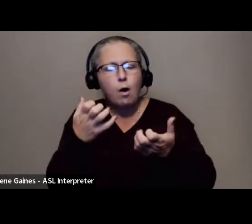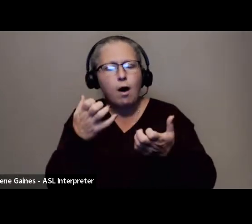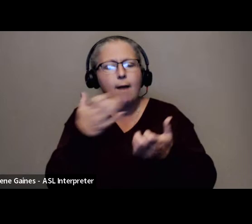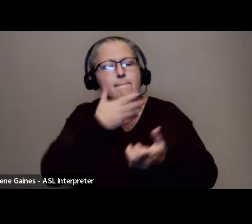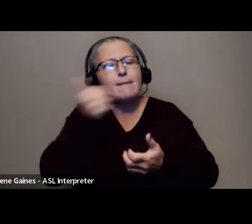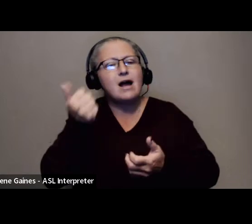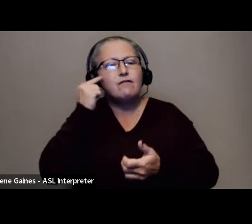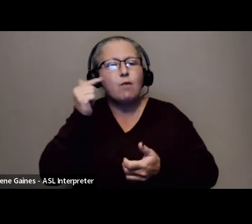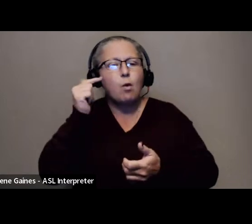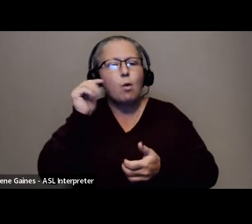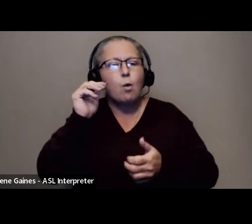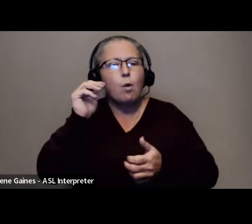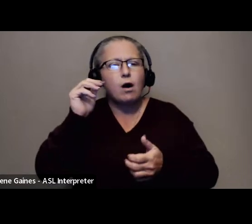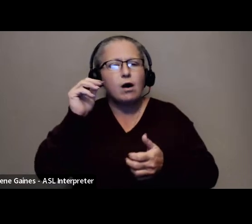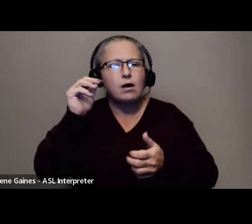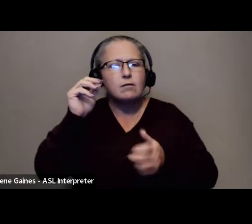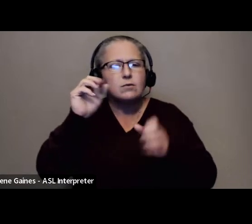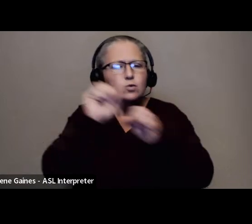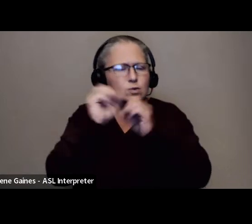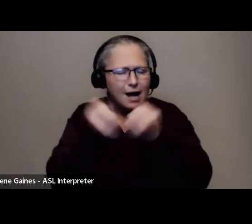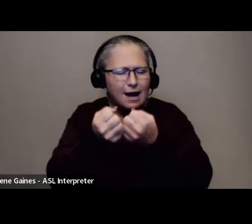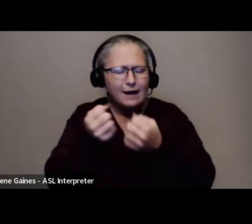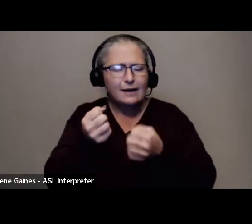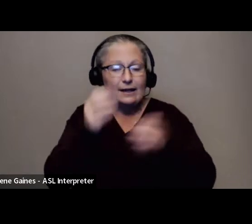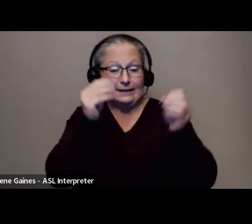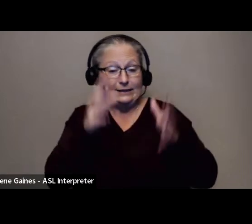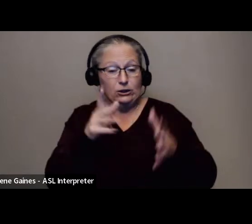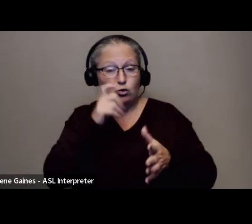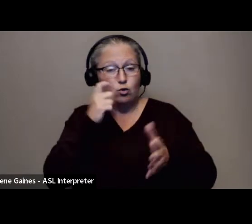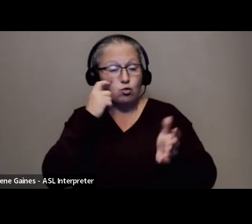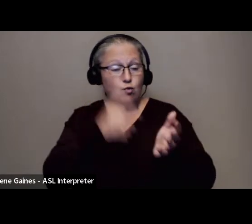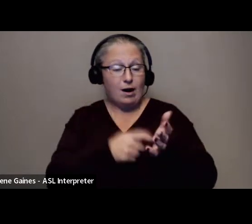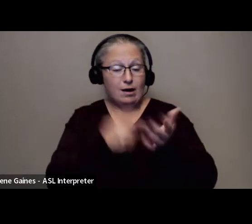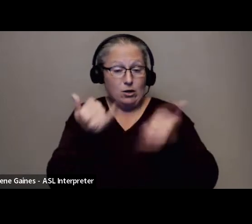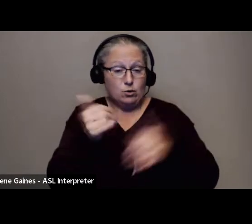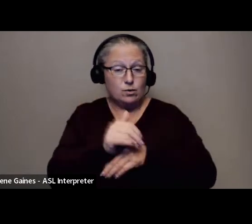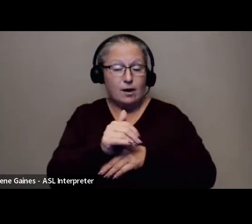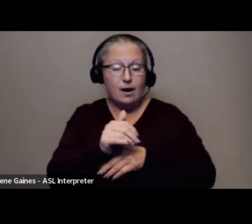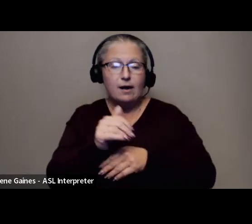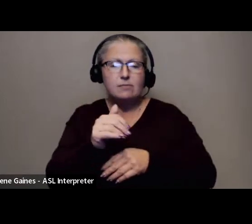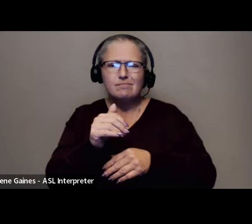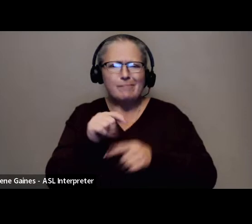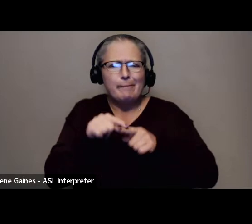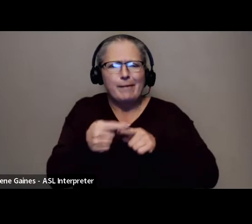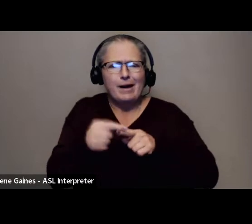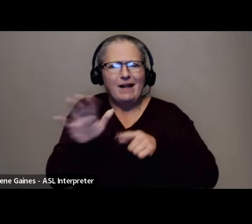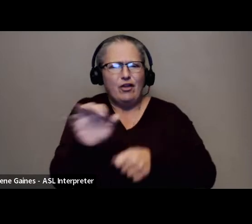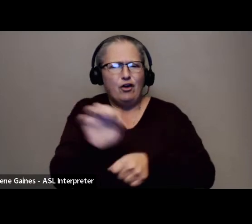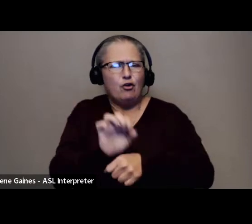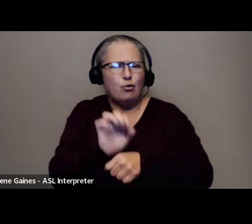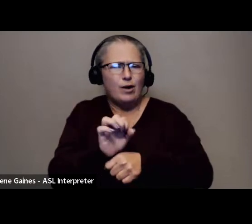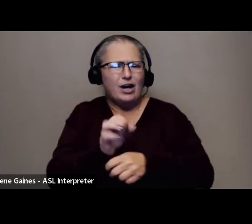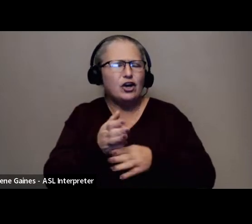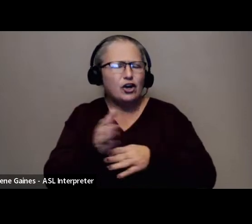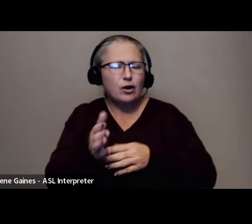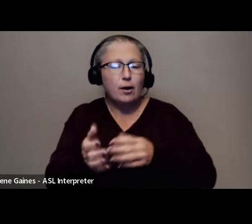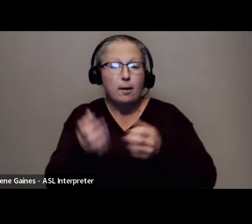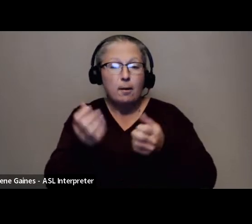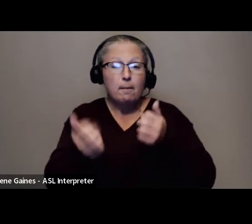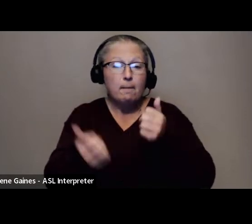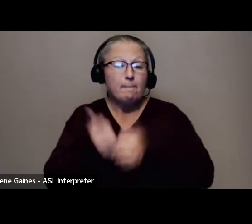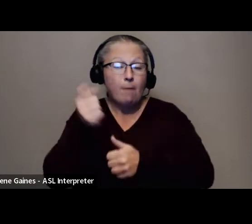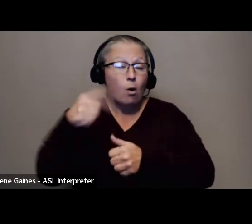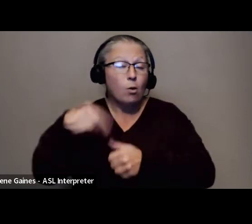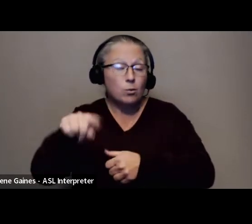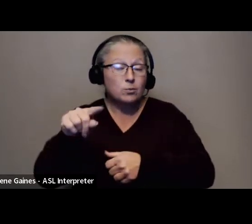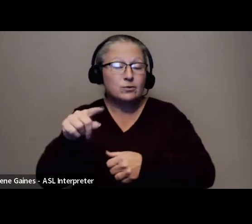betterment of society. The teachers who were recognized earlier, as I mentioned, are near the beginning of their careers. Many, if not most of the educators